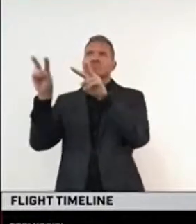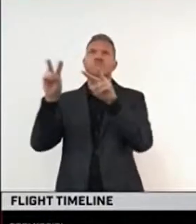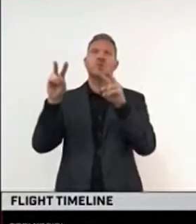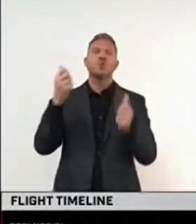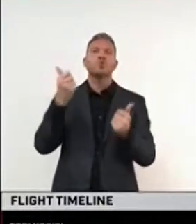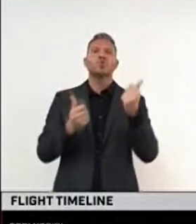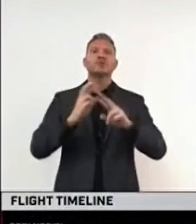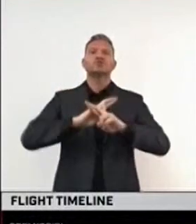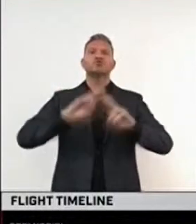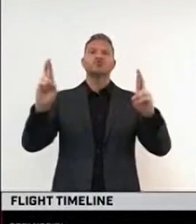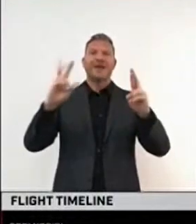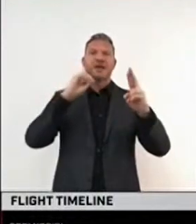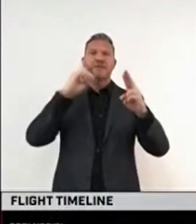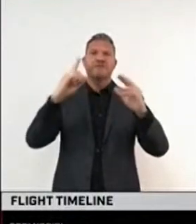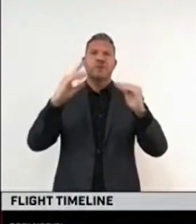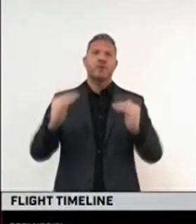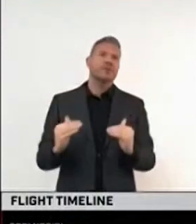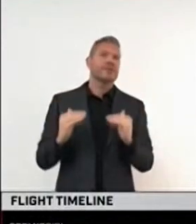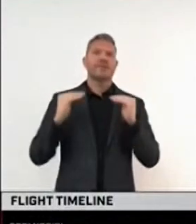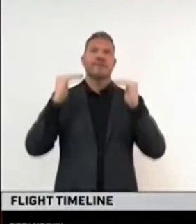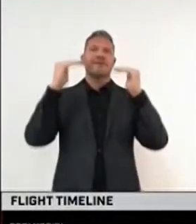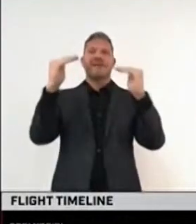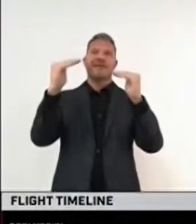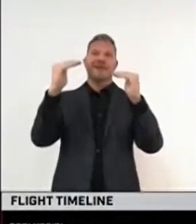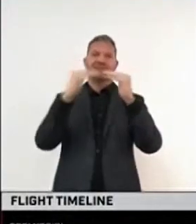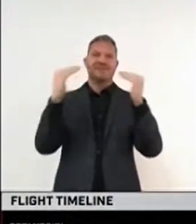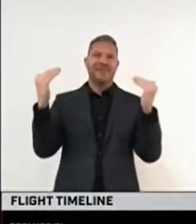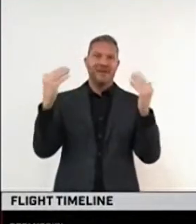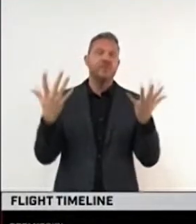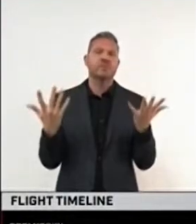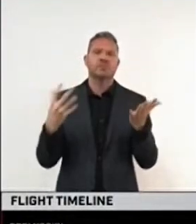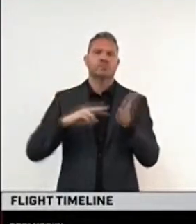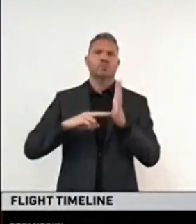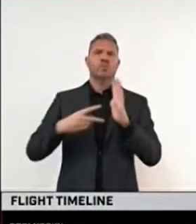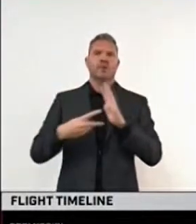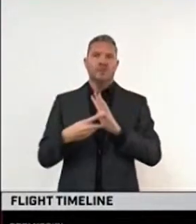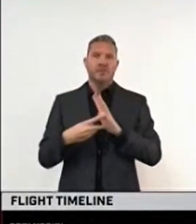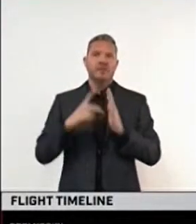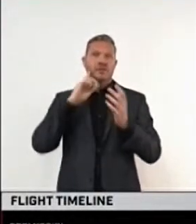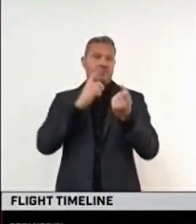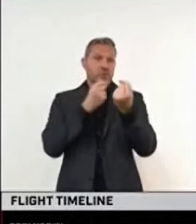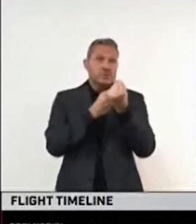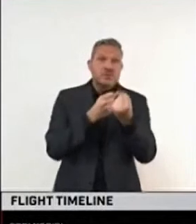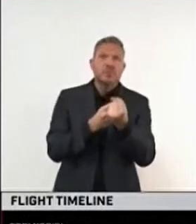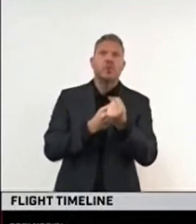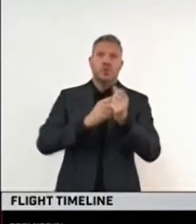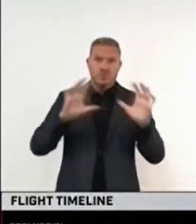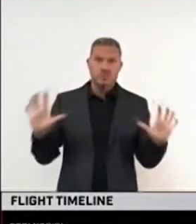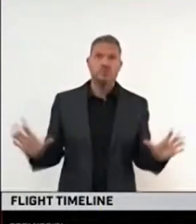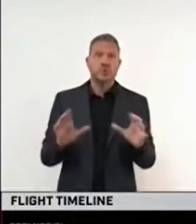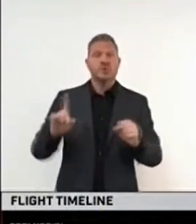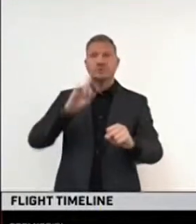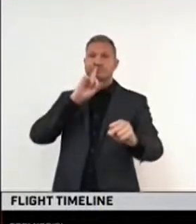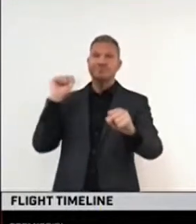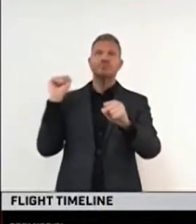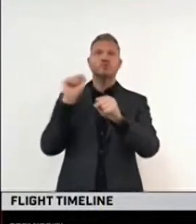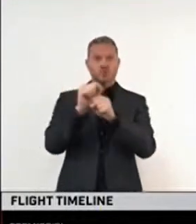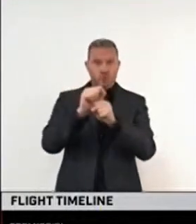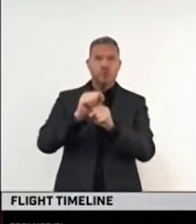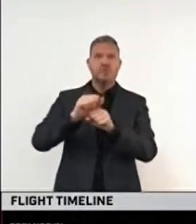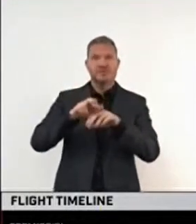level. And the next level means for operations and to support of the activities and the missions that the Space Force needs to